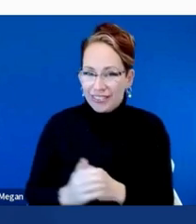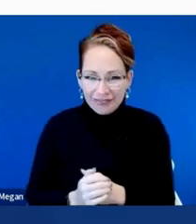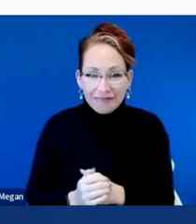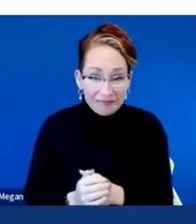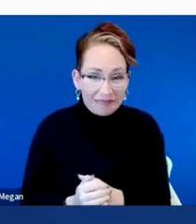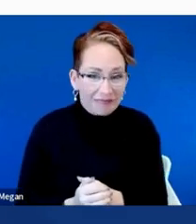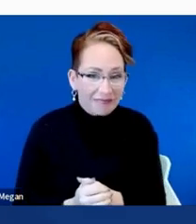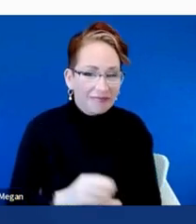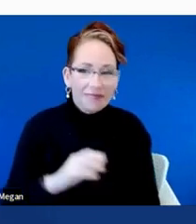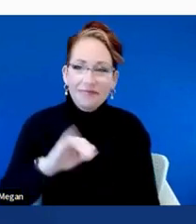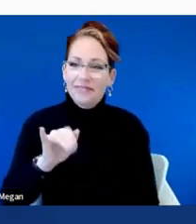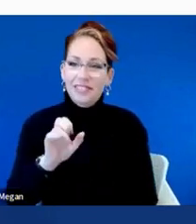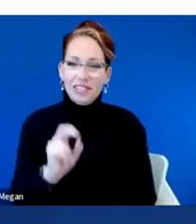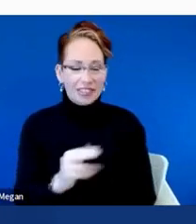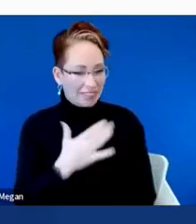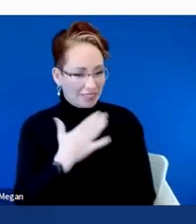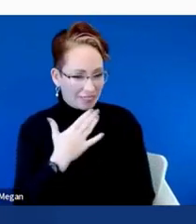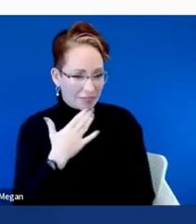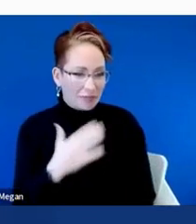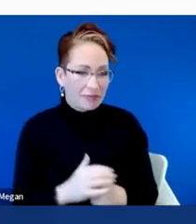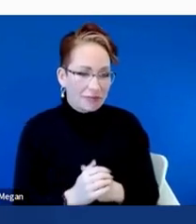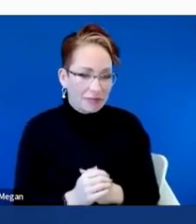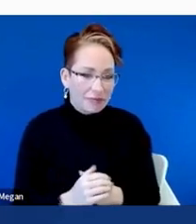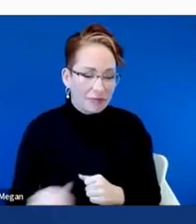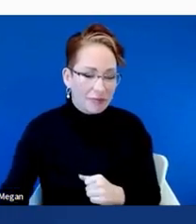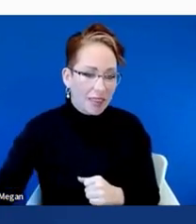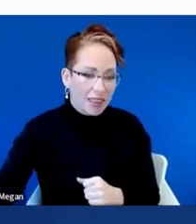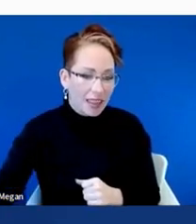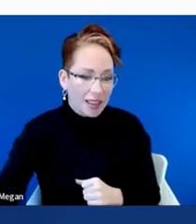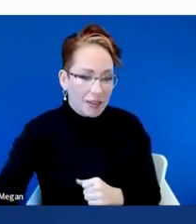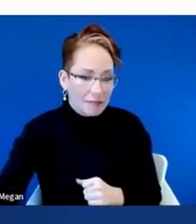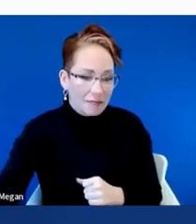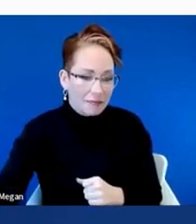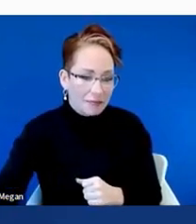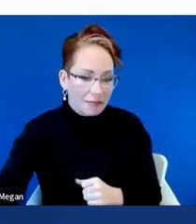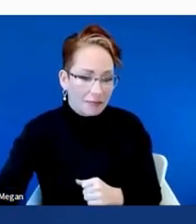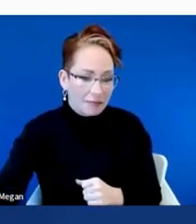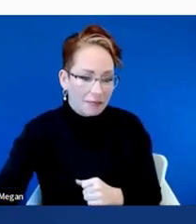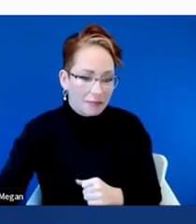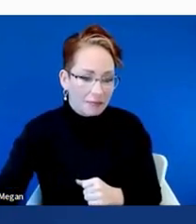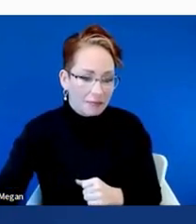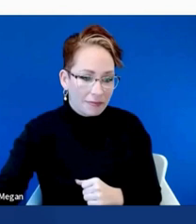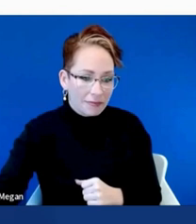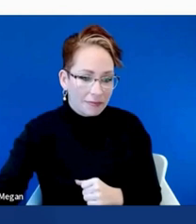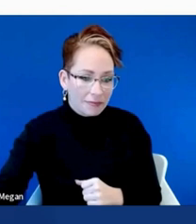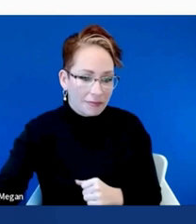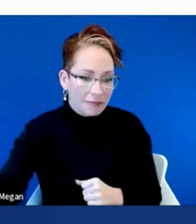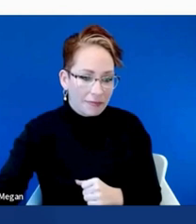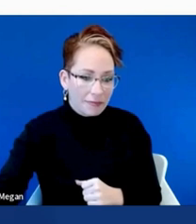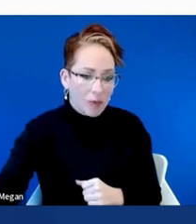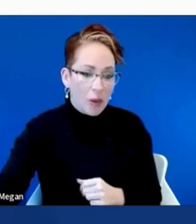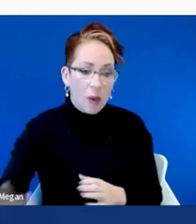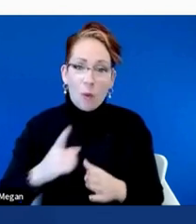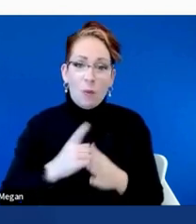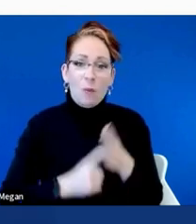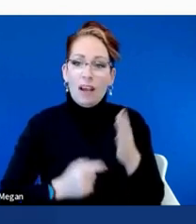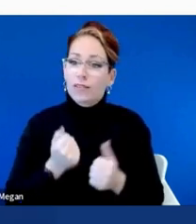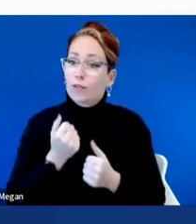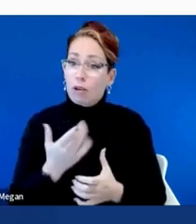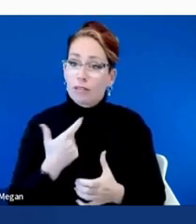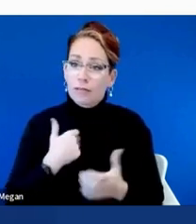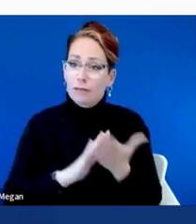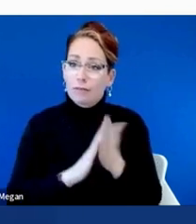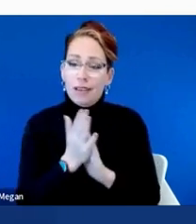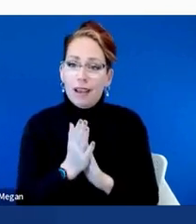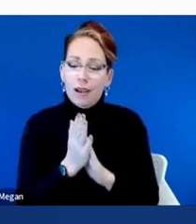So I think in regards to what has shaped me into the organizer, activist, and now researcher that I am today, I think